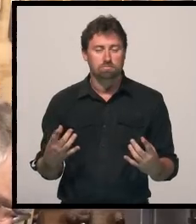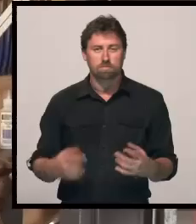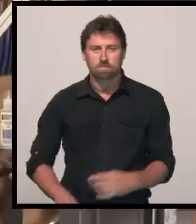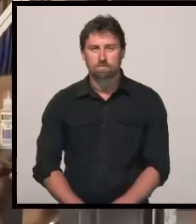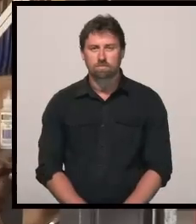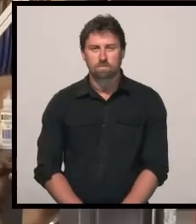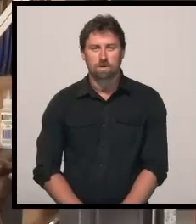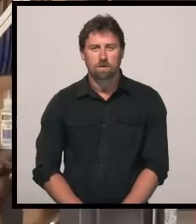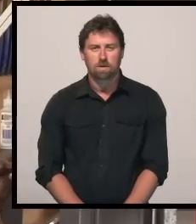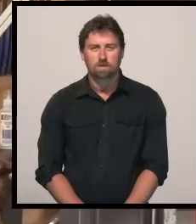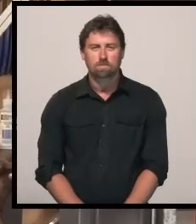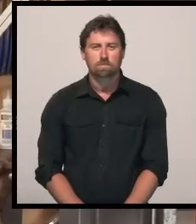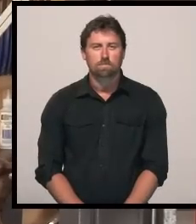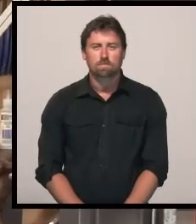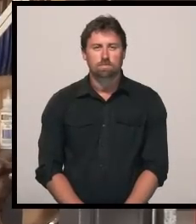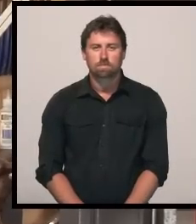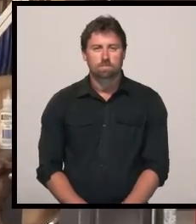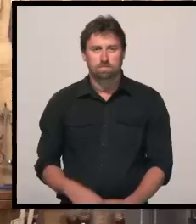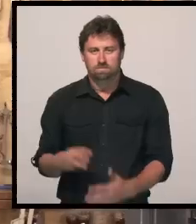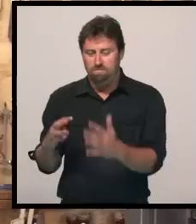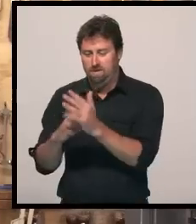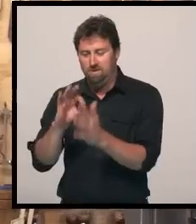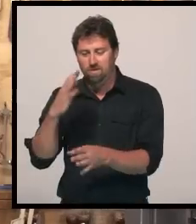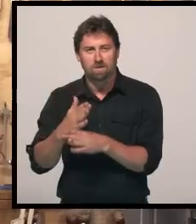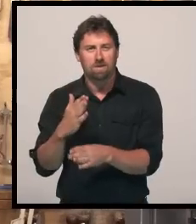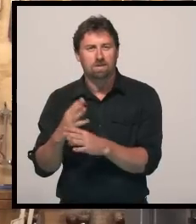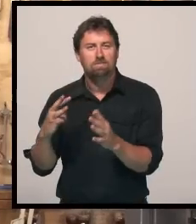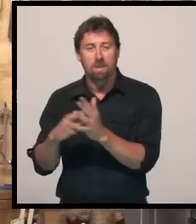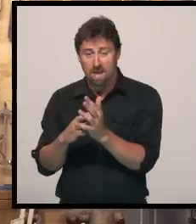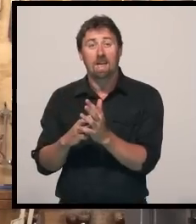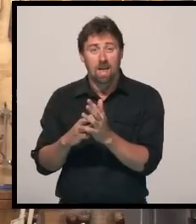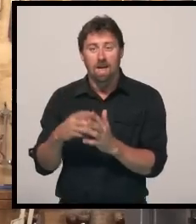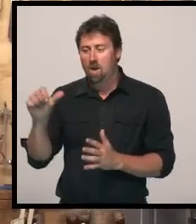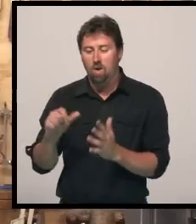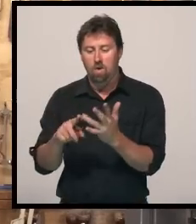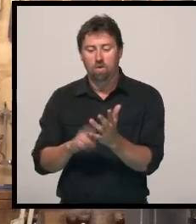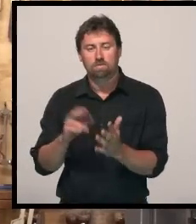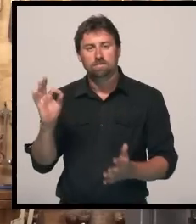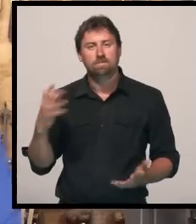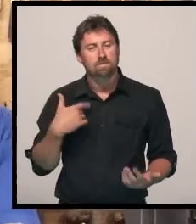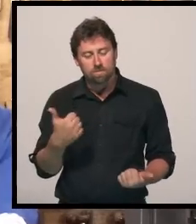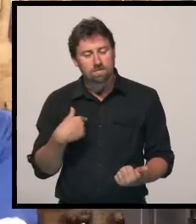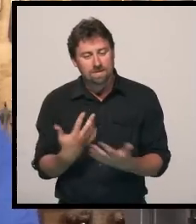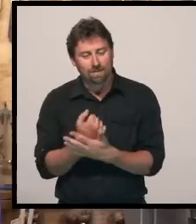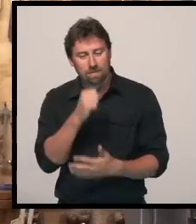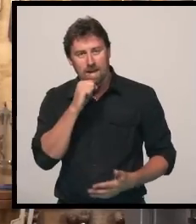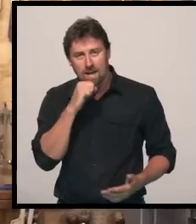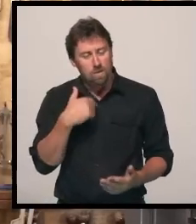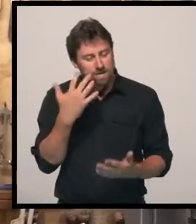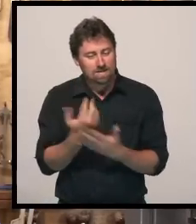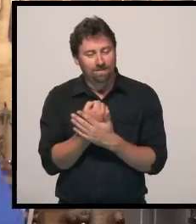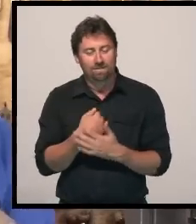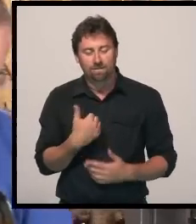go. No, not plugged in, not turned on. That's safety consciousness for you. Look at that, we're turned on